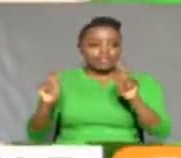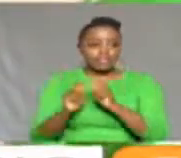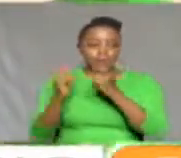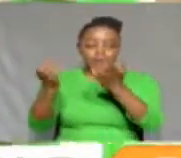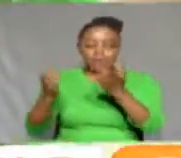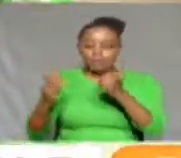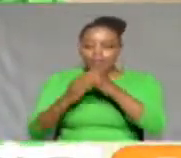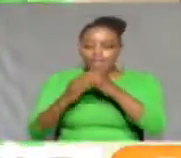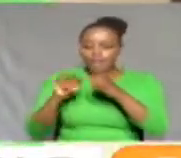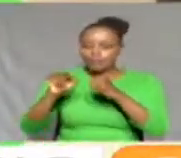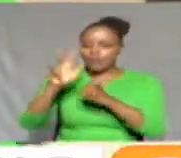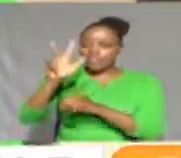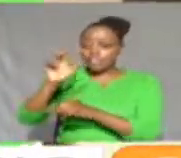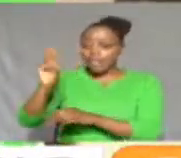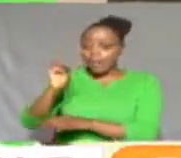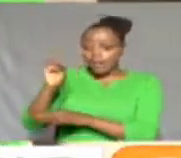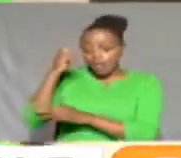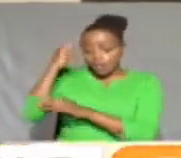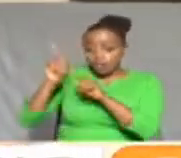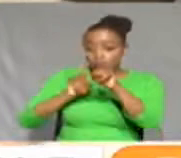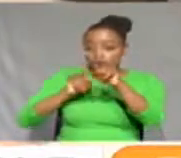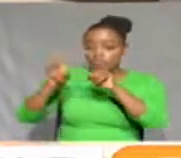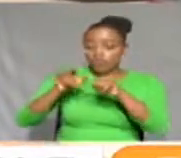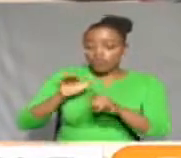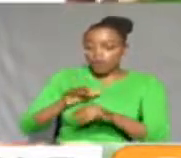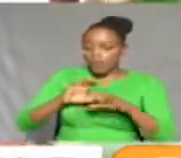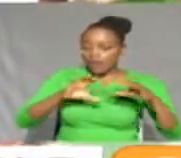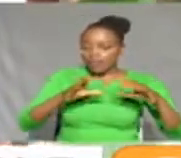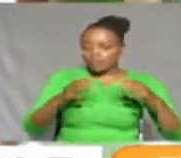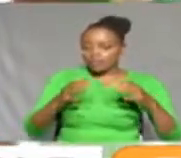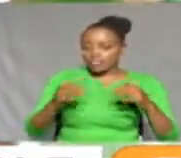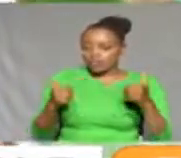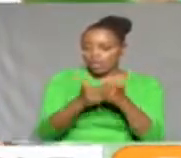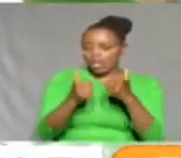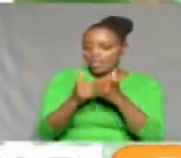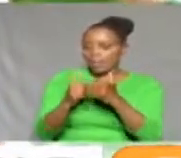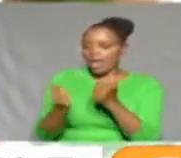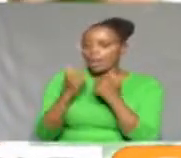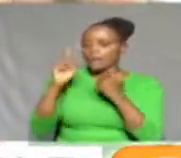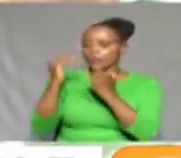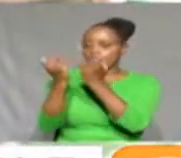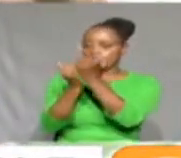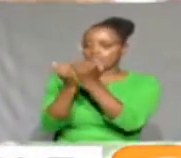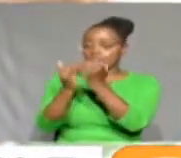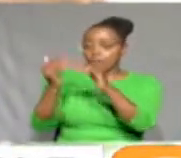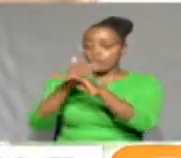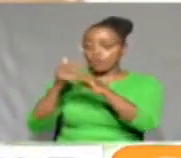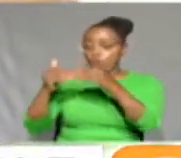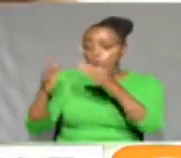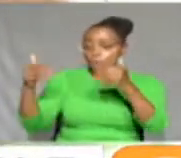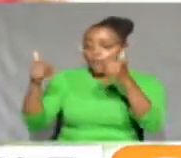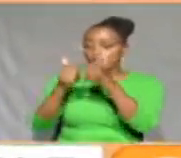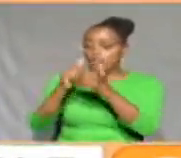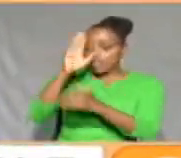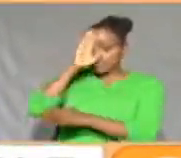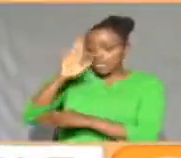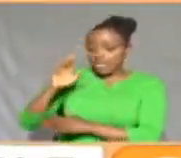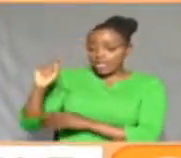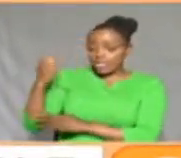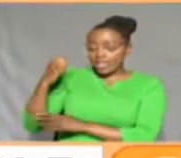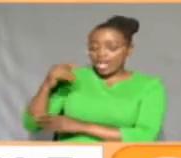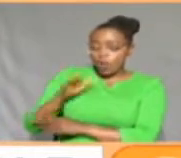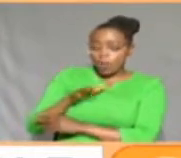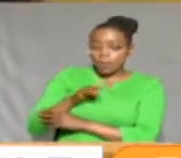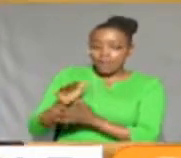requires 9.3 million shillings for the trip. The women's classification event is on Saturday before their opening game on Sunday. The Kenya women's